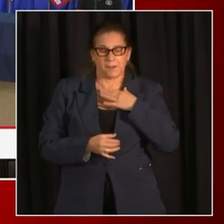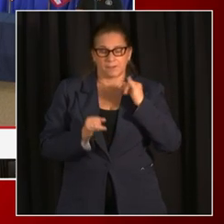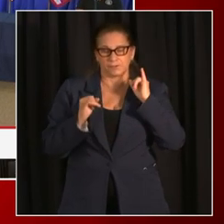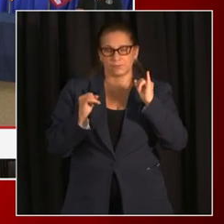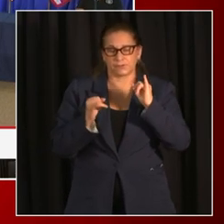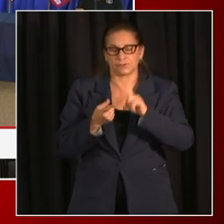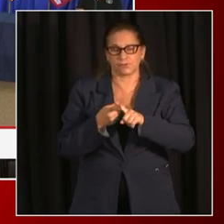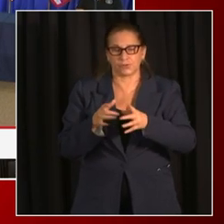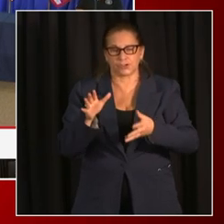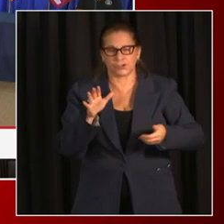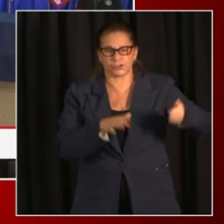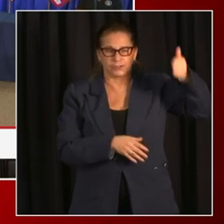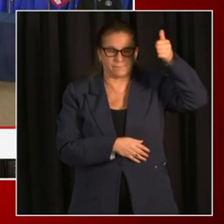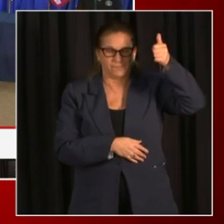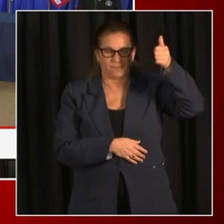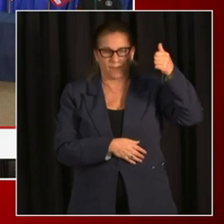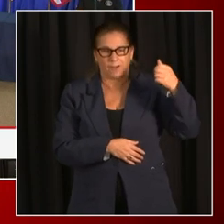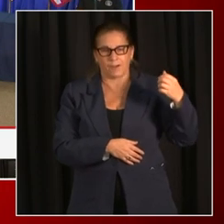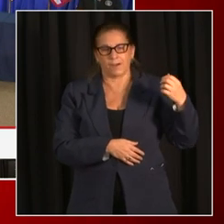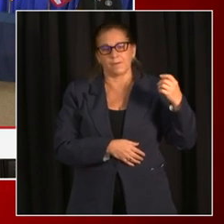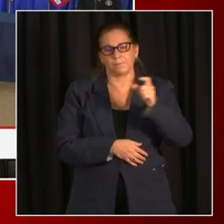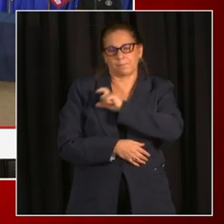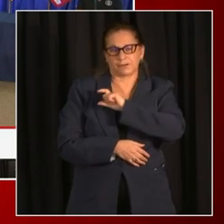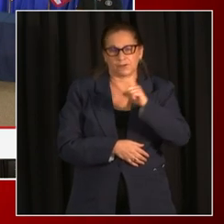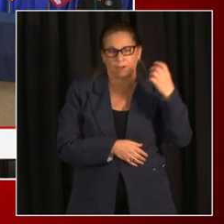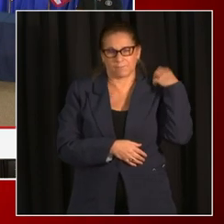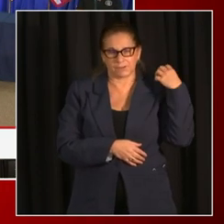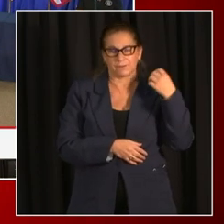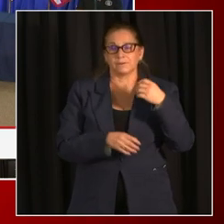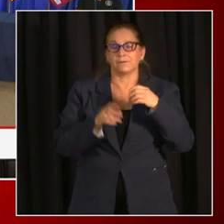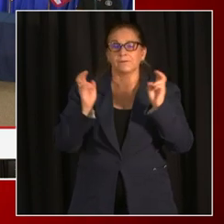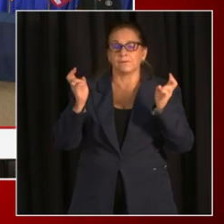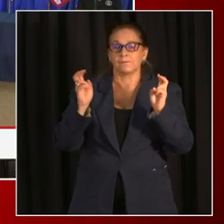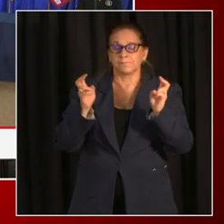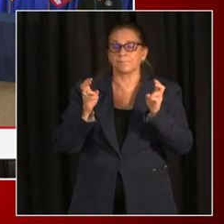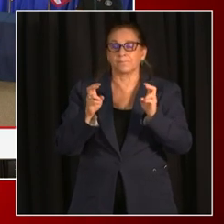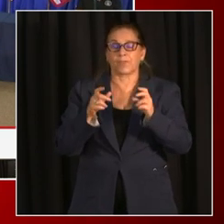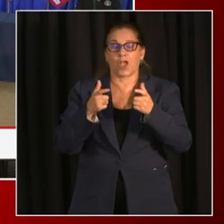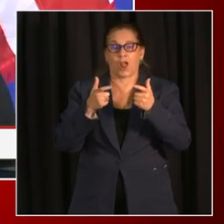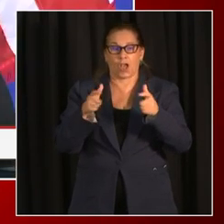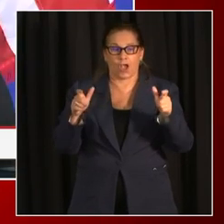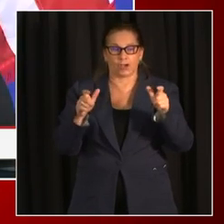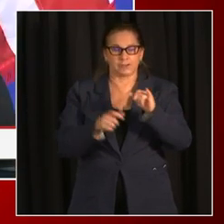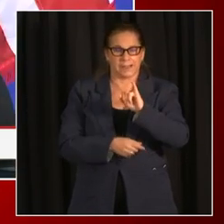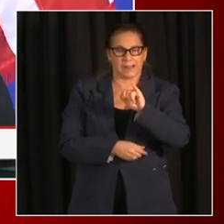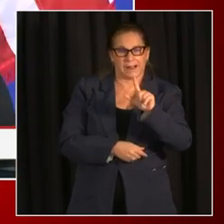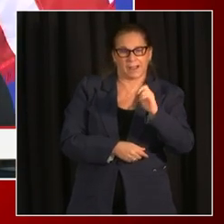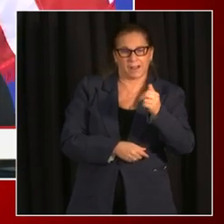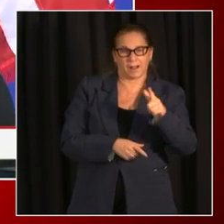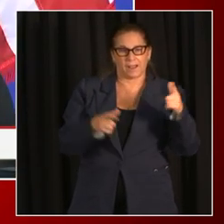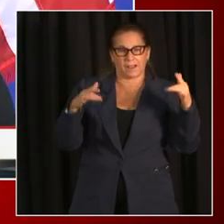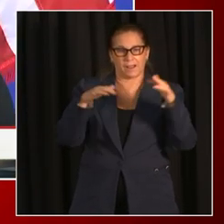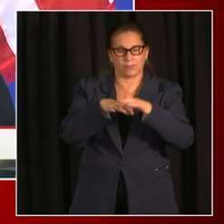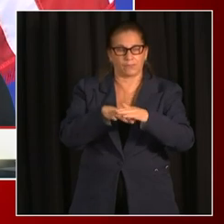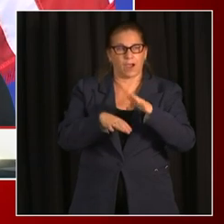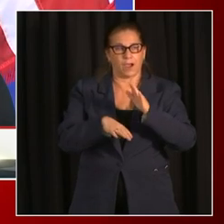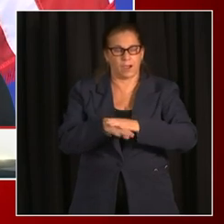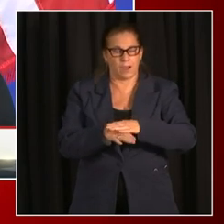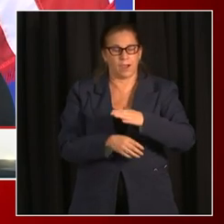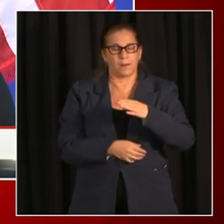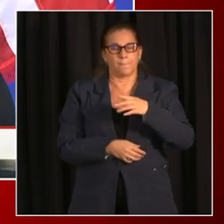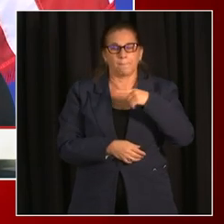police is that we shouldn't have large illegal gatherings, especially if they are on public